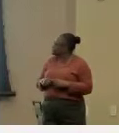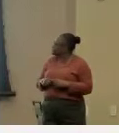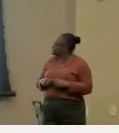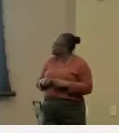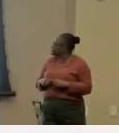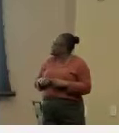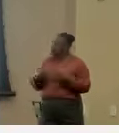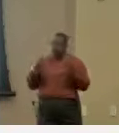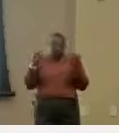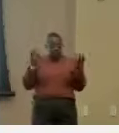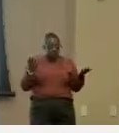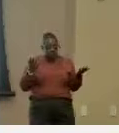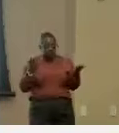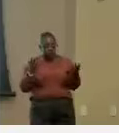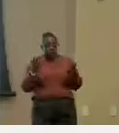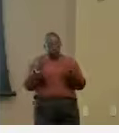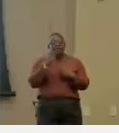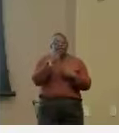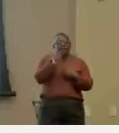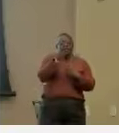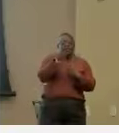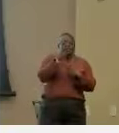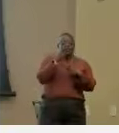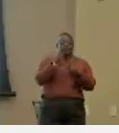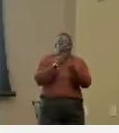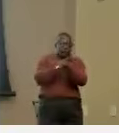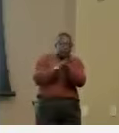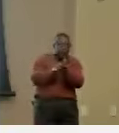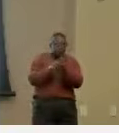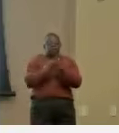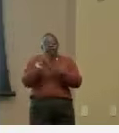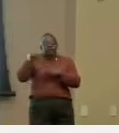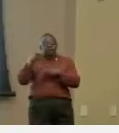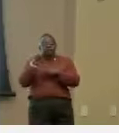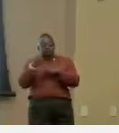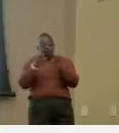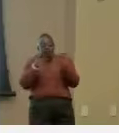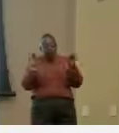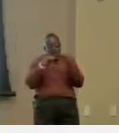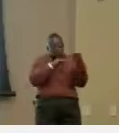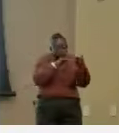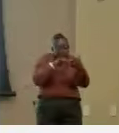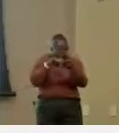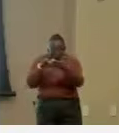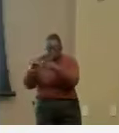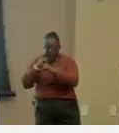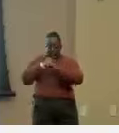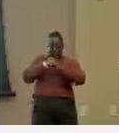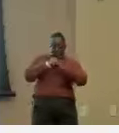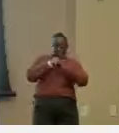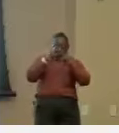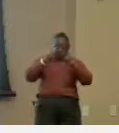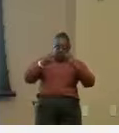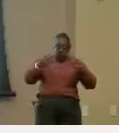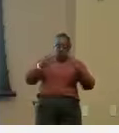So I became interested in immunology in undergrad, and I continue to study it, and I still learn a lot about immunology. But one of the things that